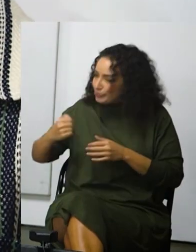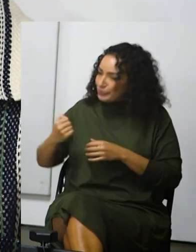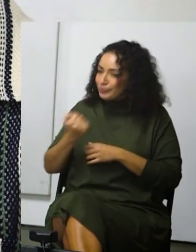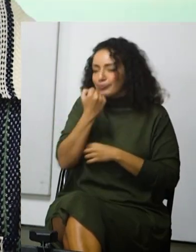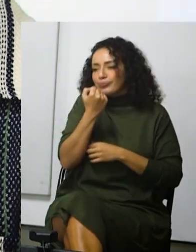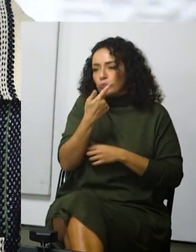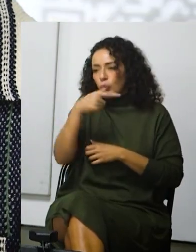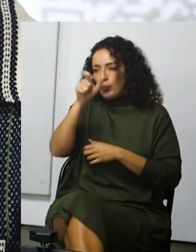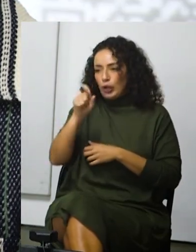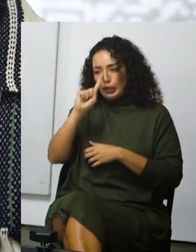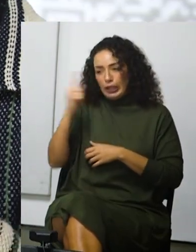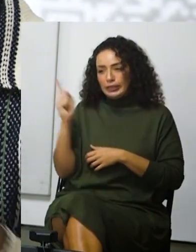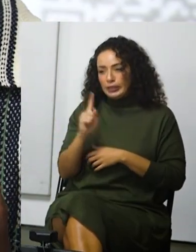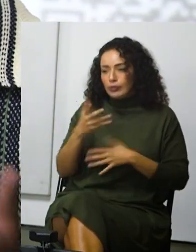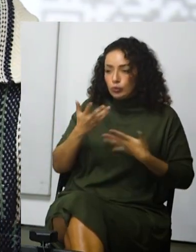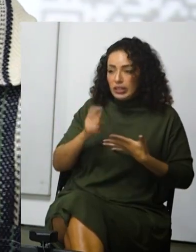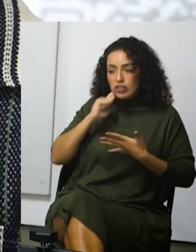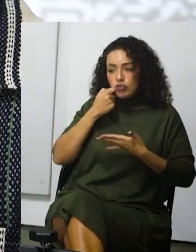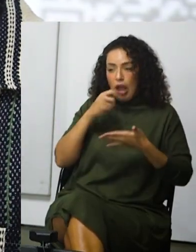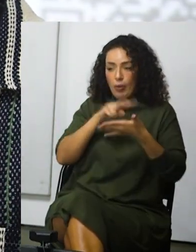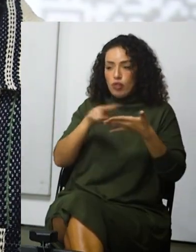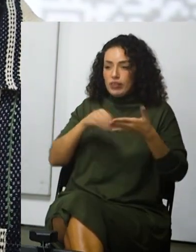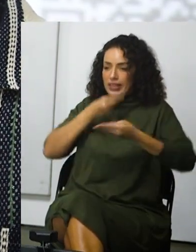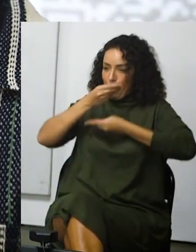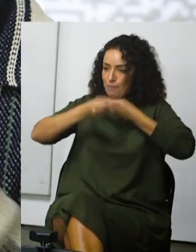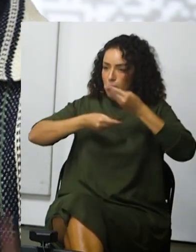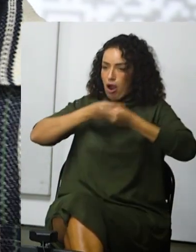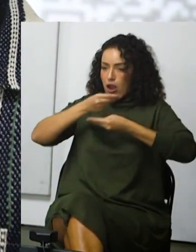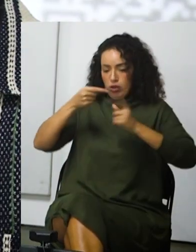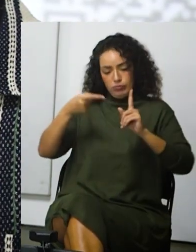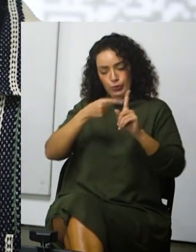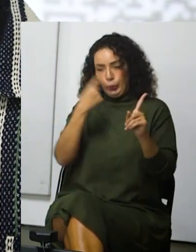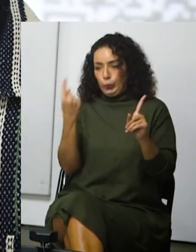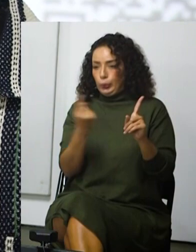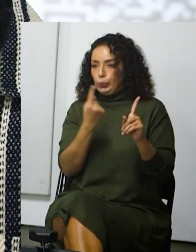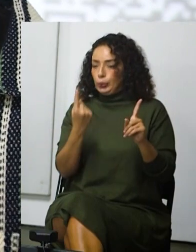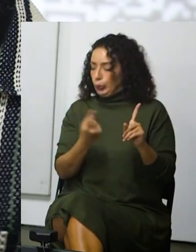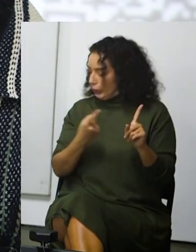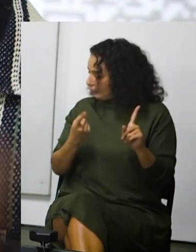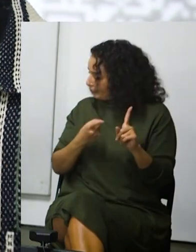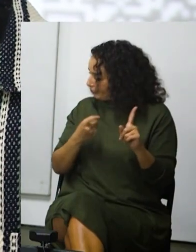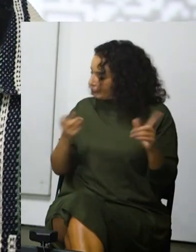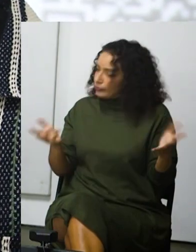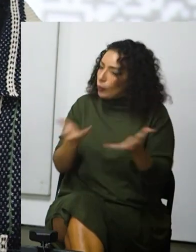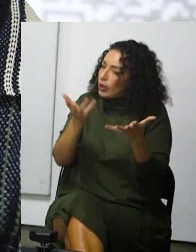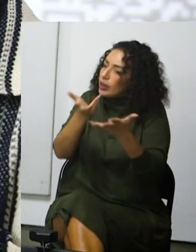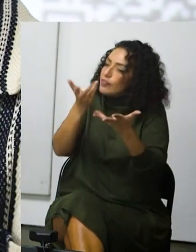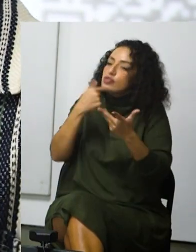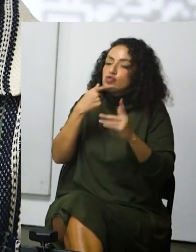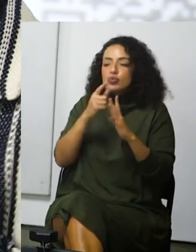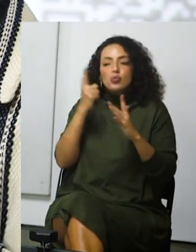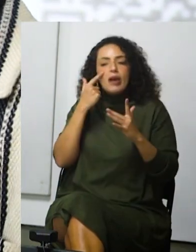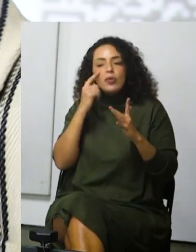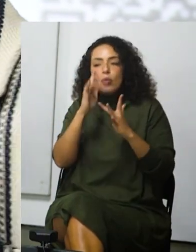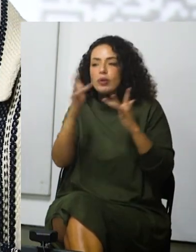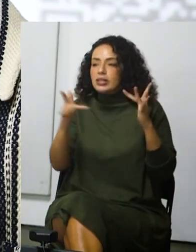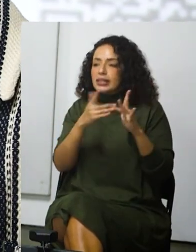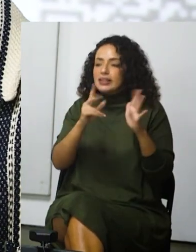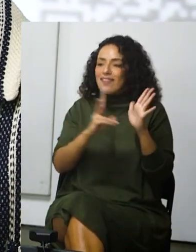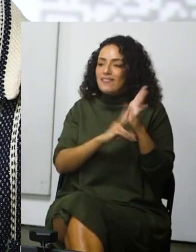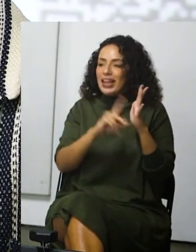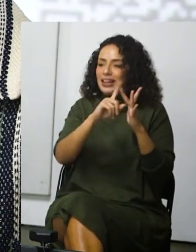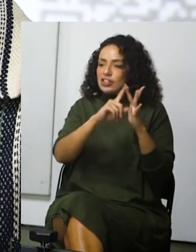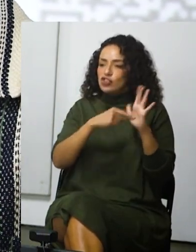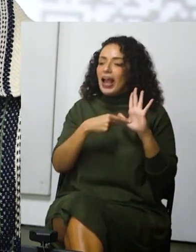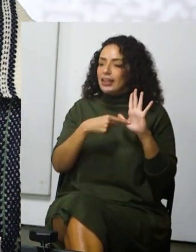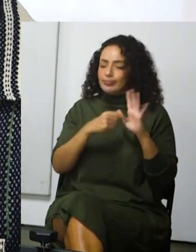today, but I'm just going to read their bio for you now anyway, and I'm going to encourage you all to check out their website, because VJ's an amazing person, and you should all check